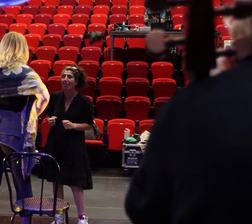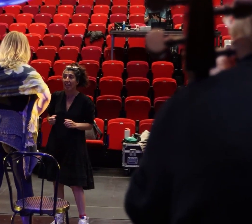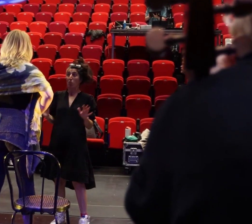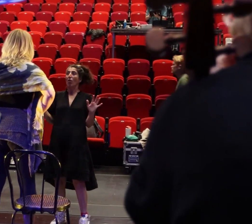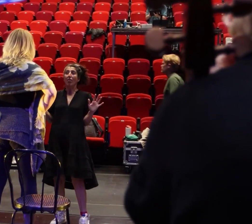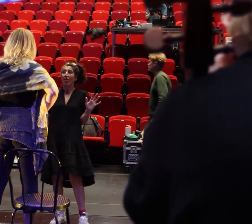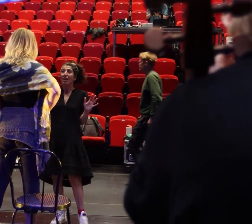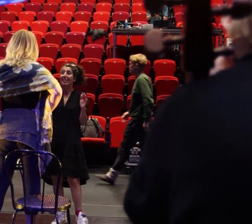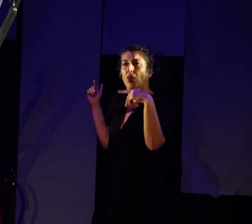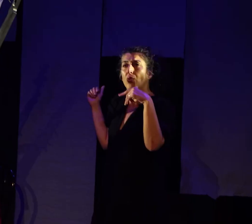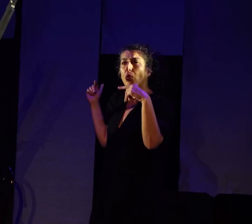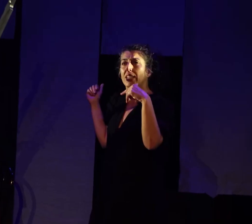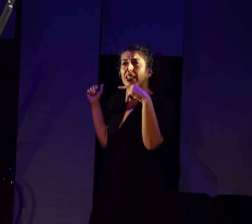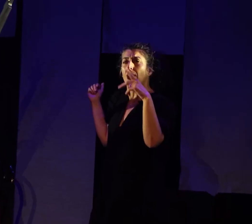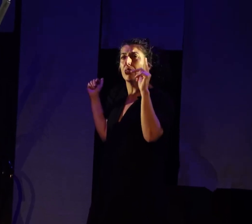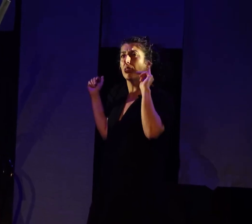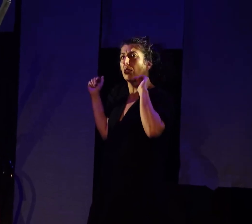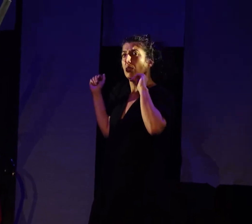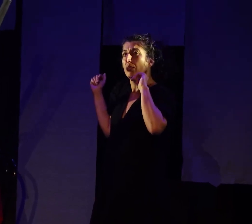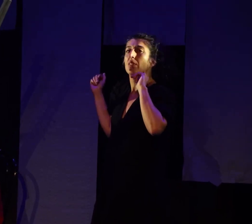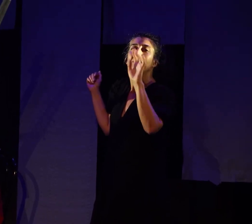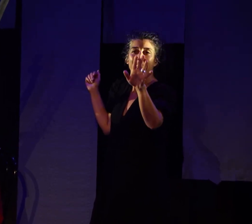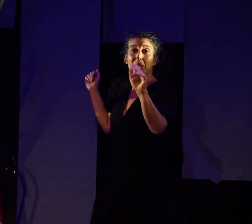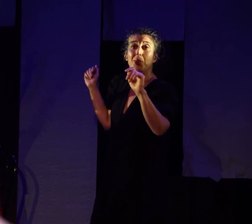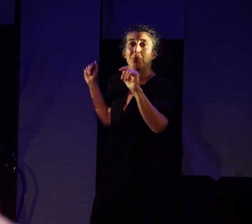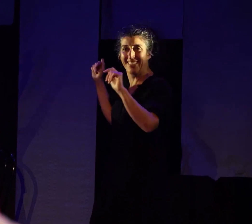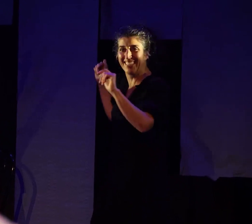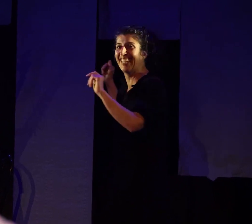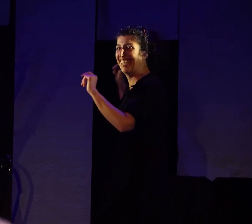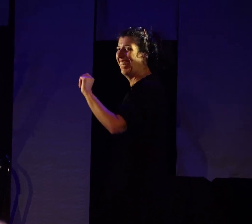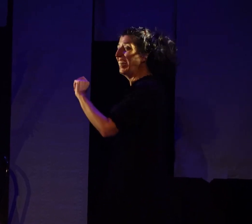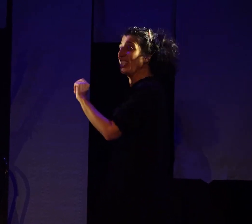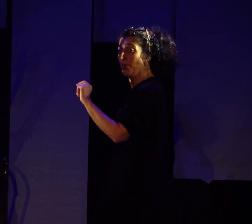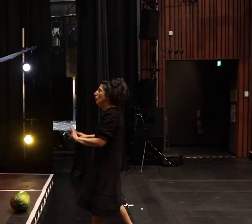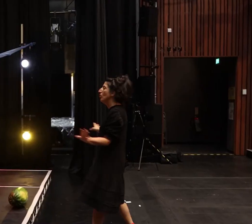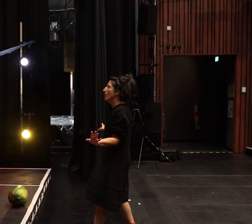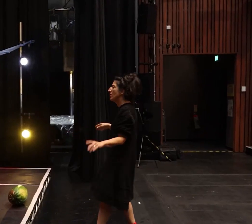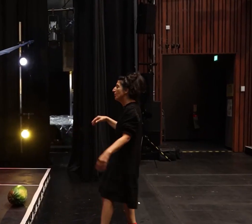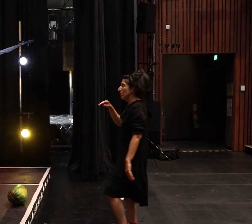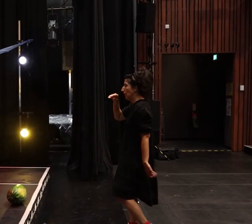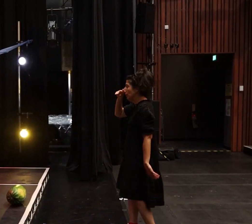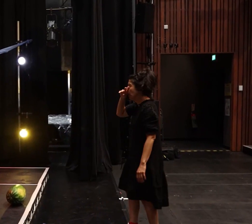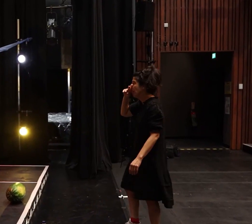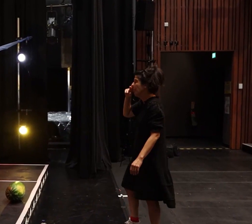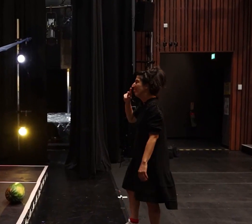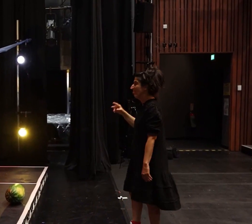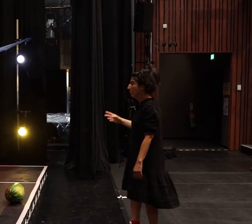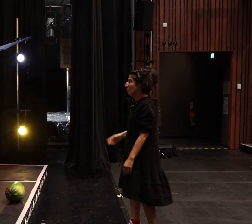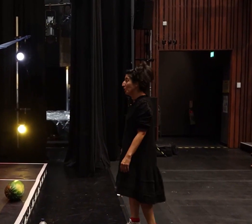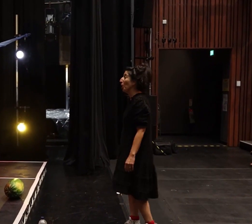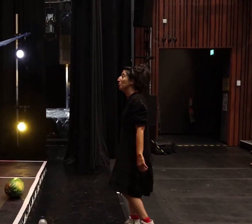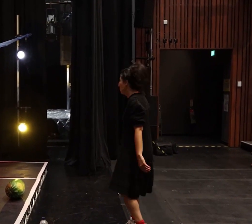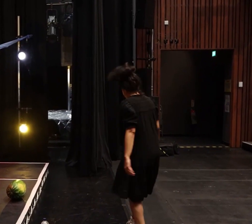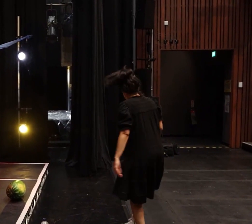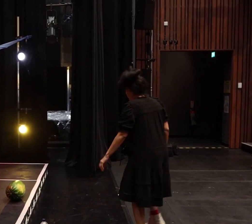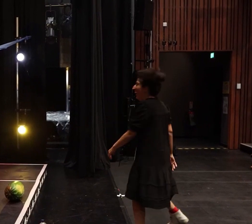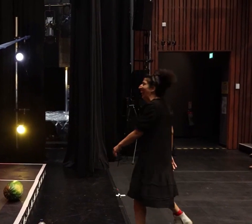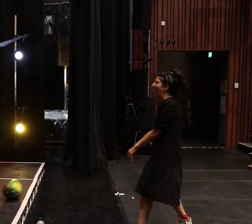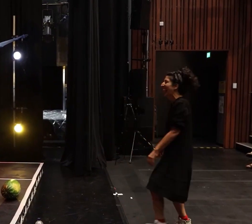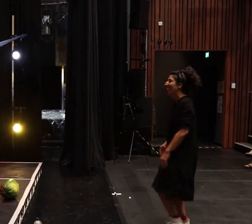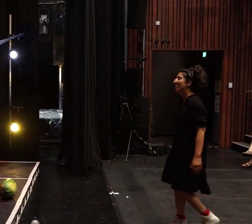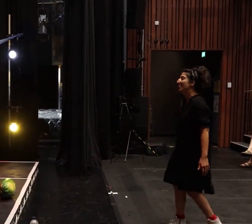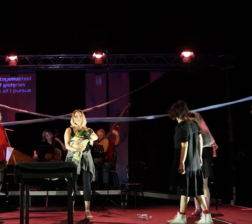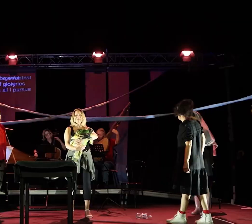about Elisabeth Jacquet-Laguerre is the words, well, we've translated, but I mean the approach and the complexity of what